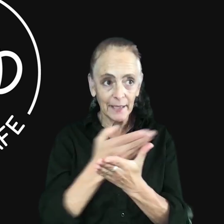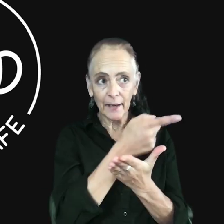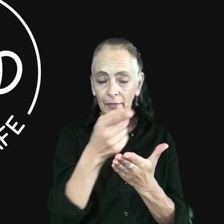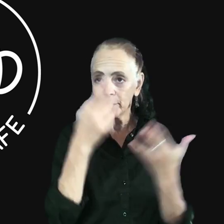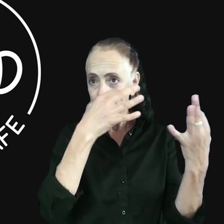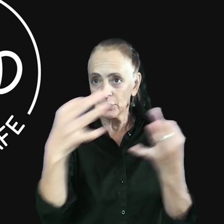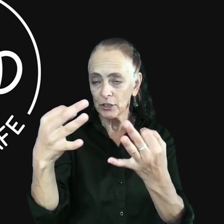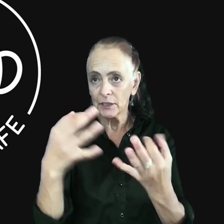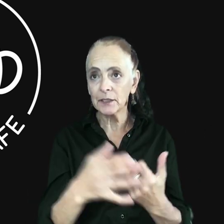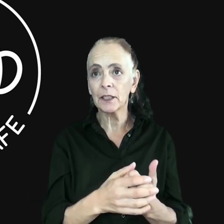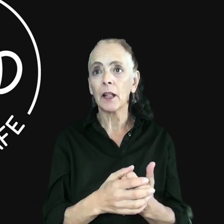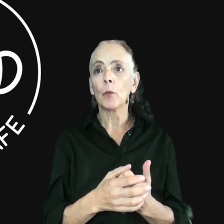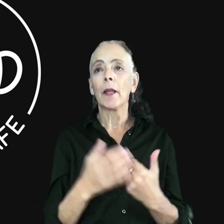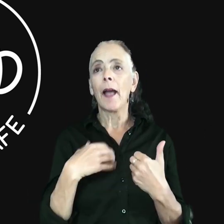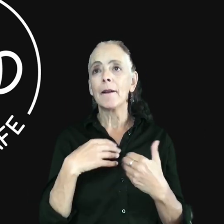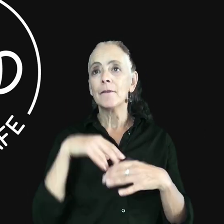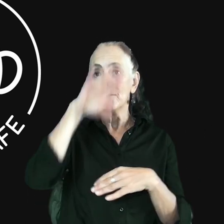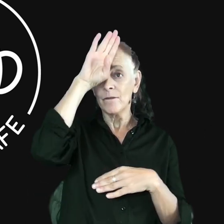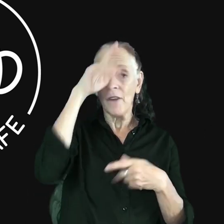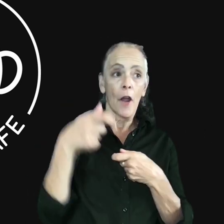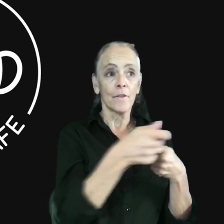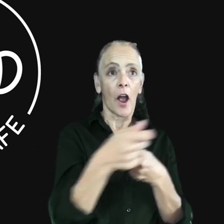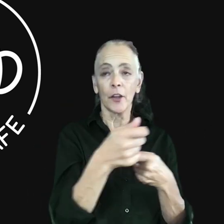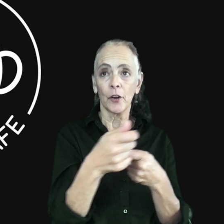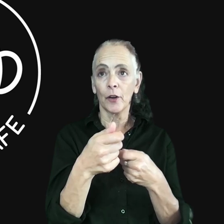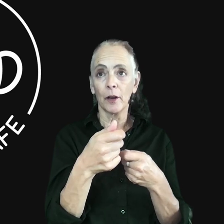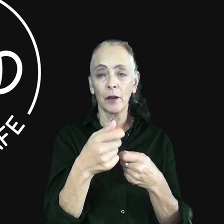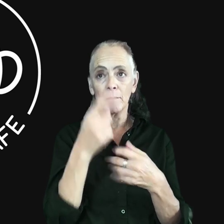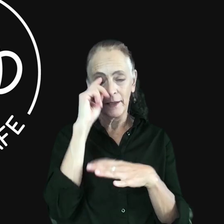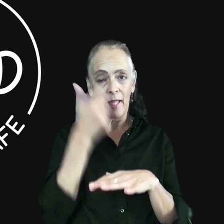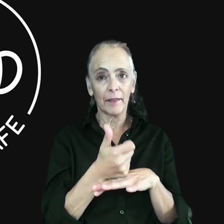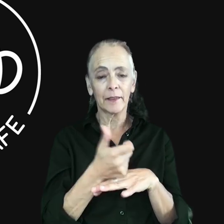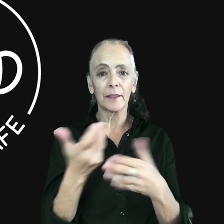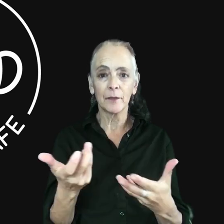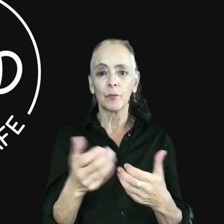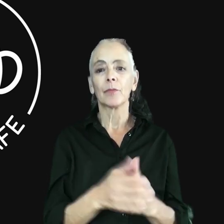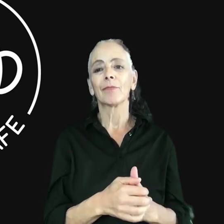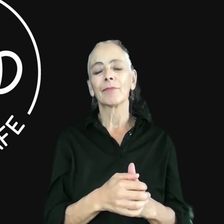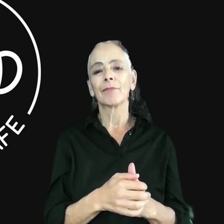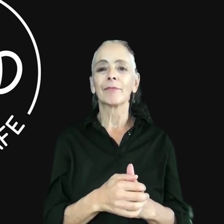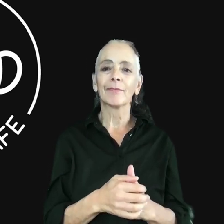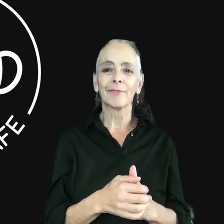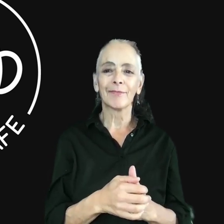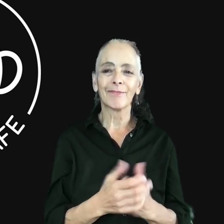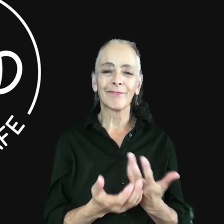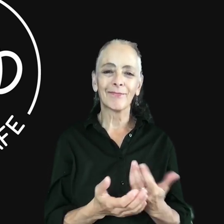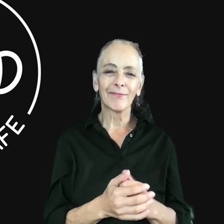mentality like this firefighter mentality of it that julian describes it's like these are all these kind of